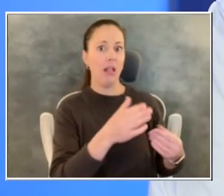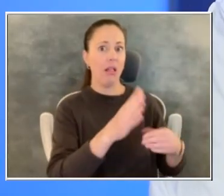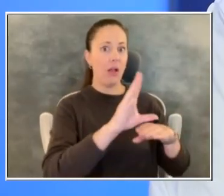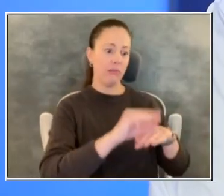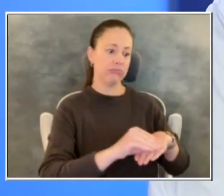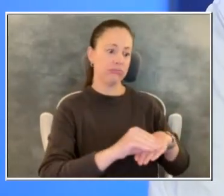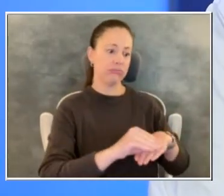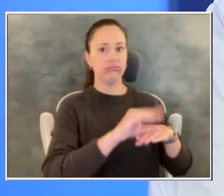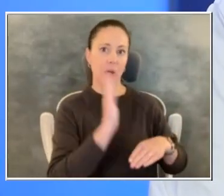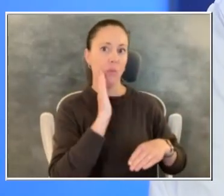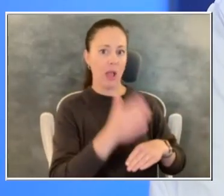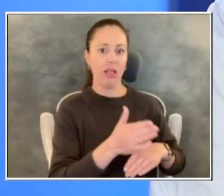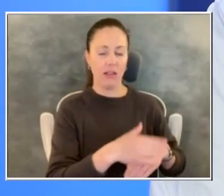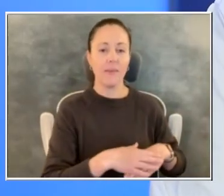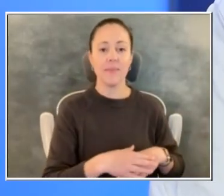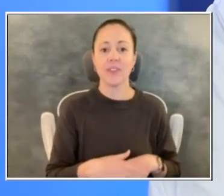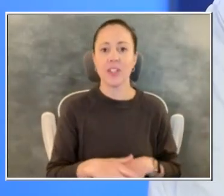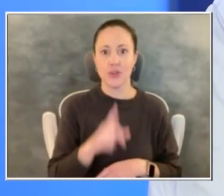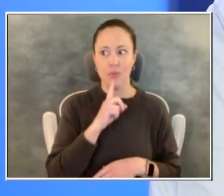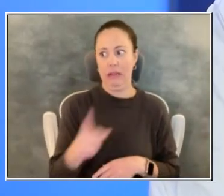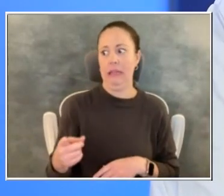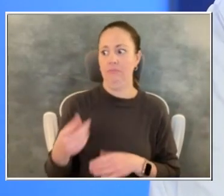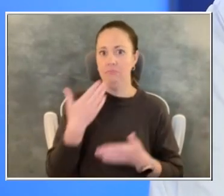really thank Kathy for being so.